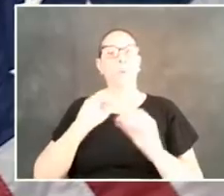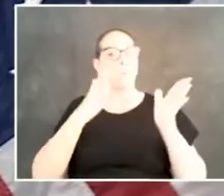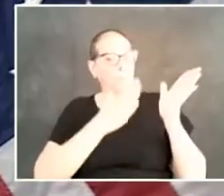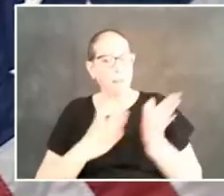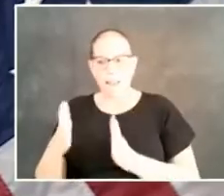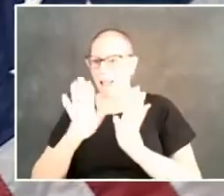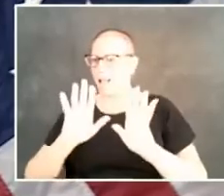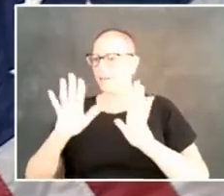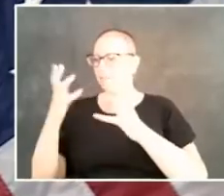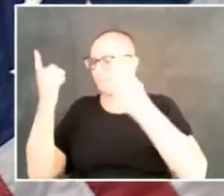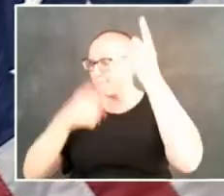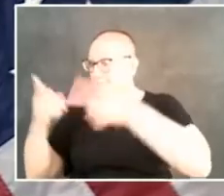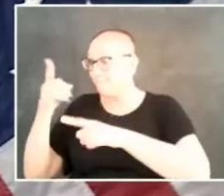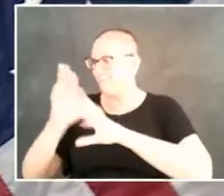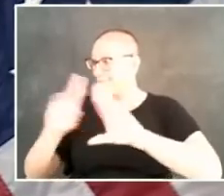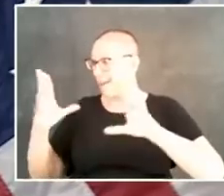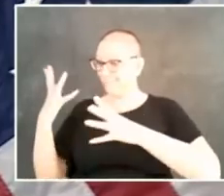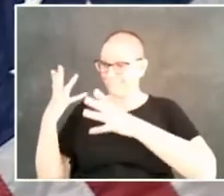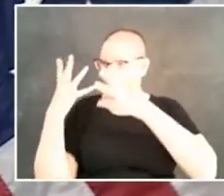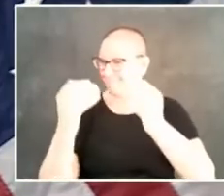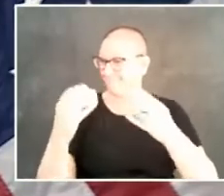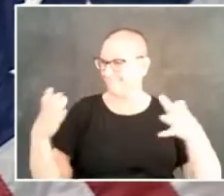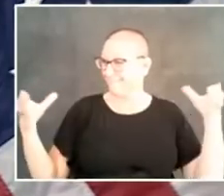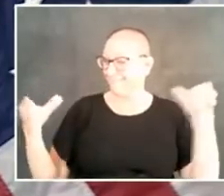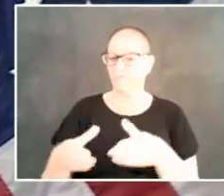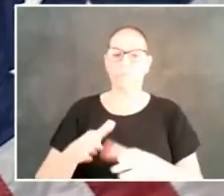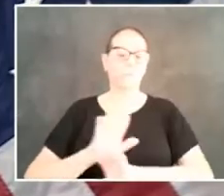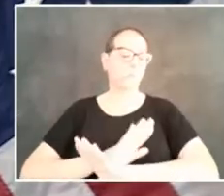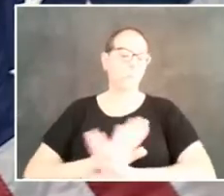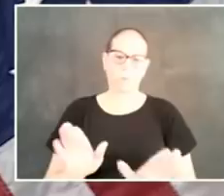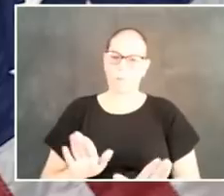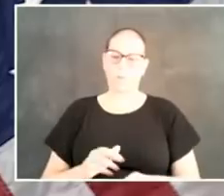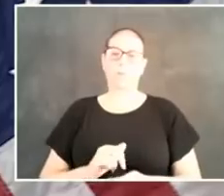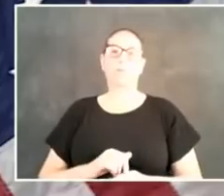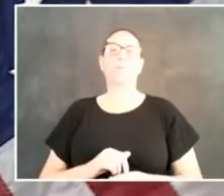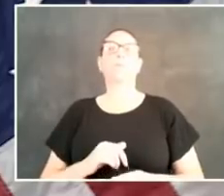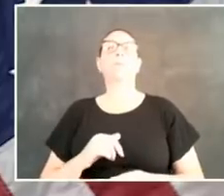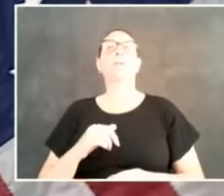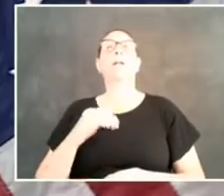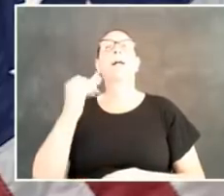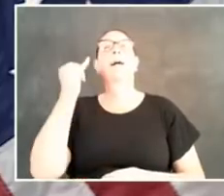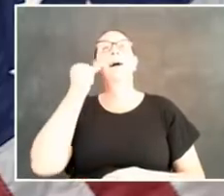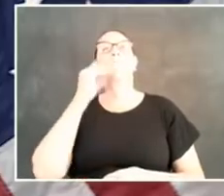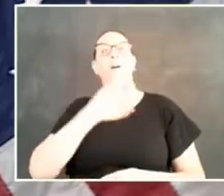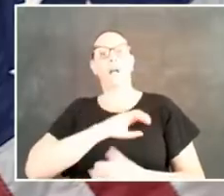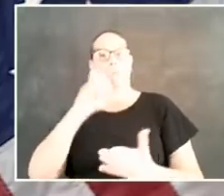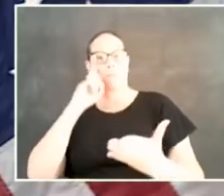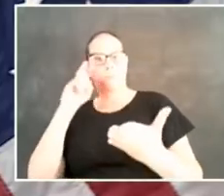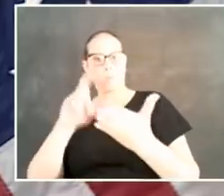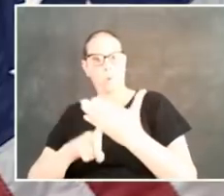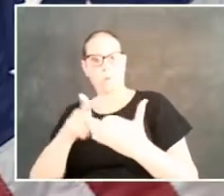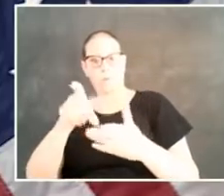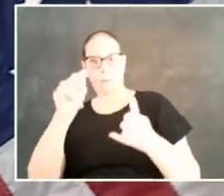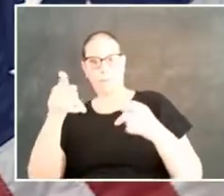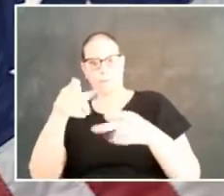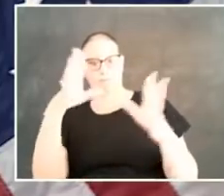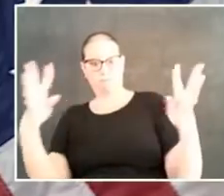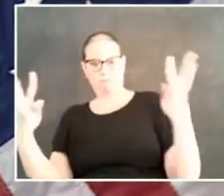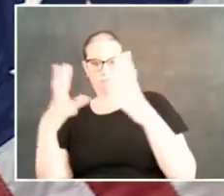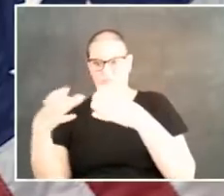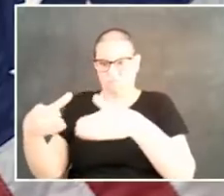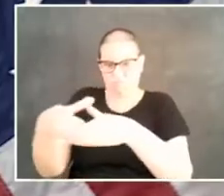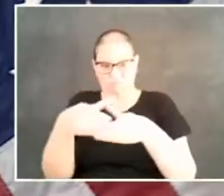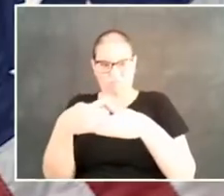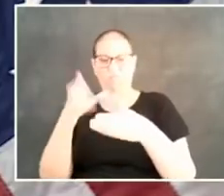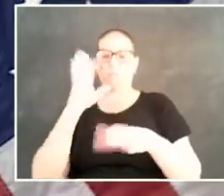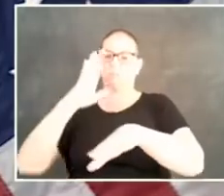them. And if people have any desire to resist, they are going to suffer the consequences. Commissioner, would you like to speak further to the question of